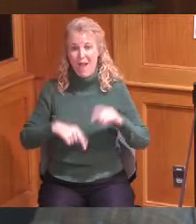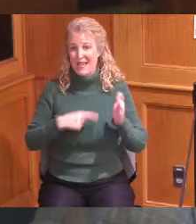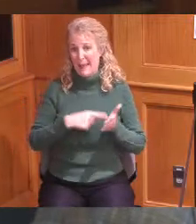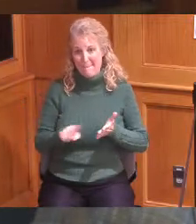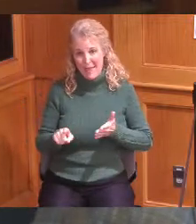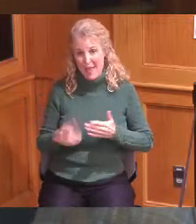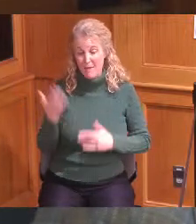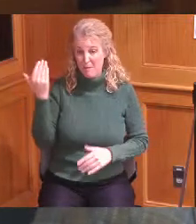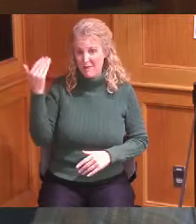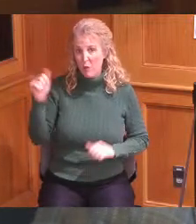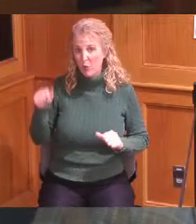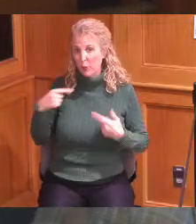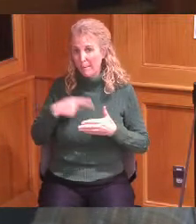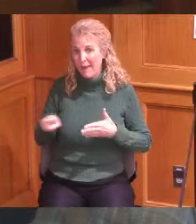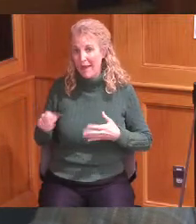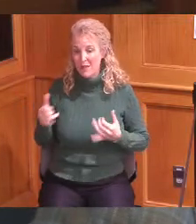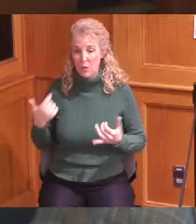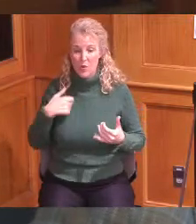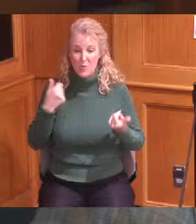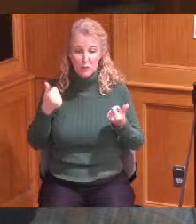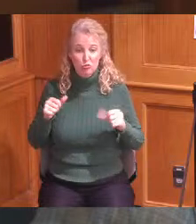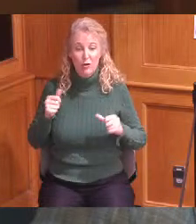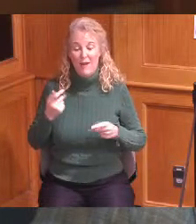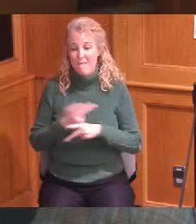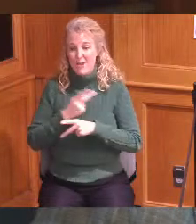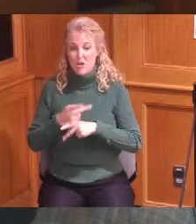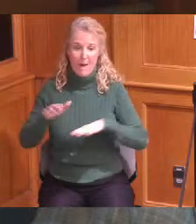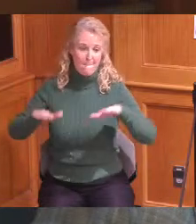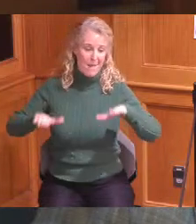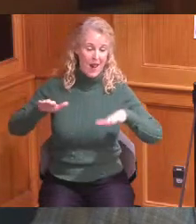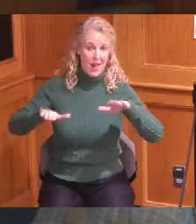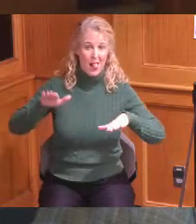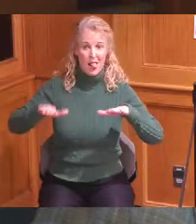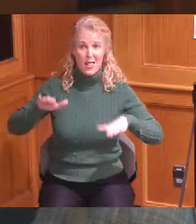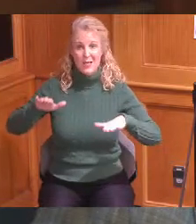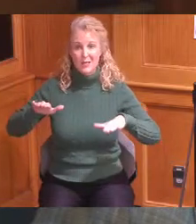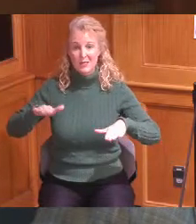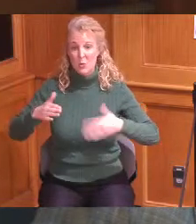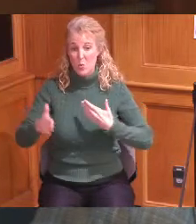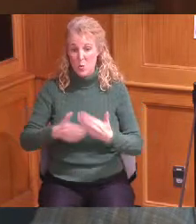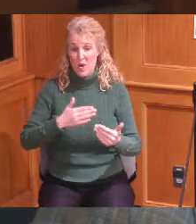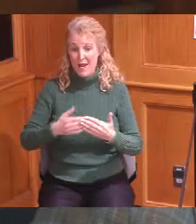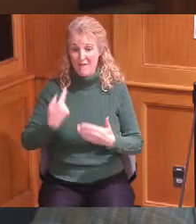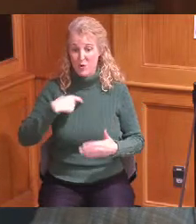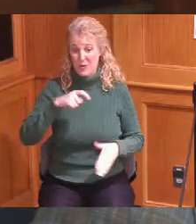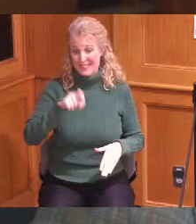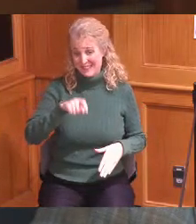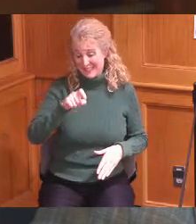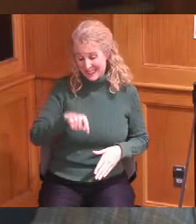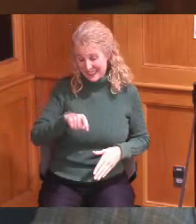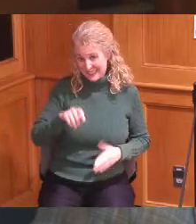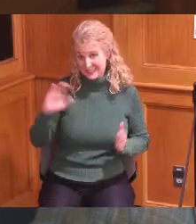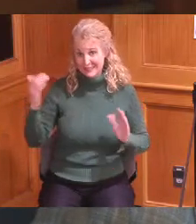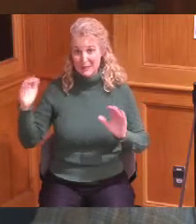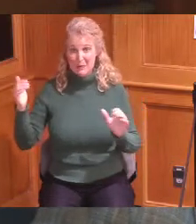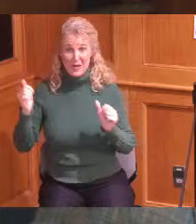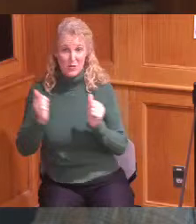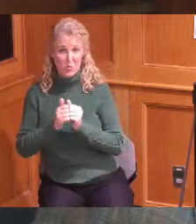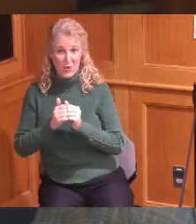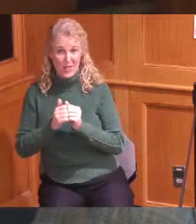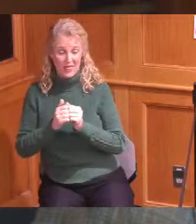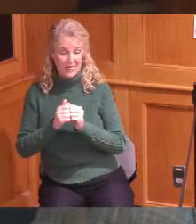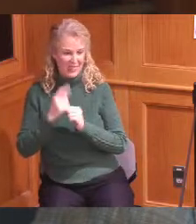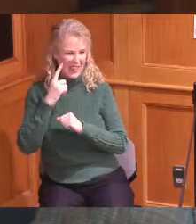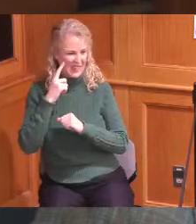who always could pay. So we're trying to have a balance for obviously what is mandated, but for them, just in, I think it was